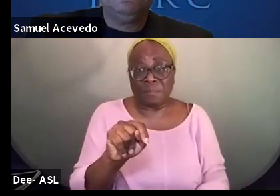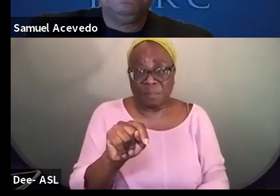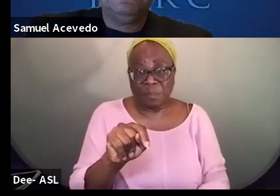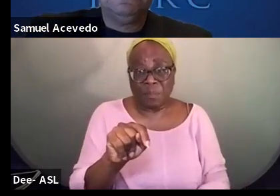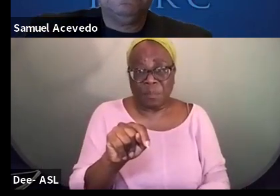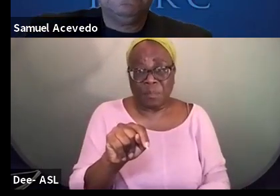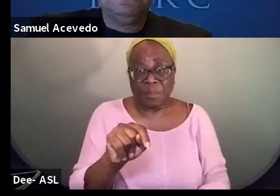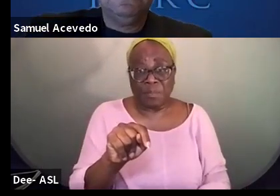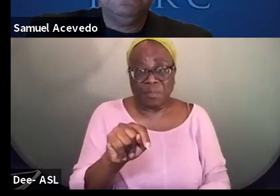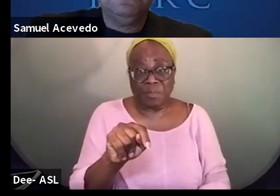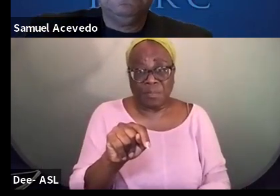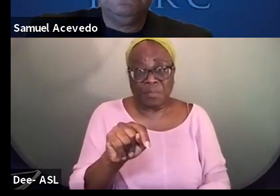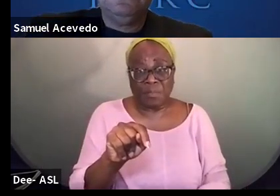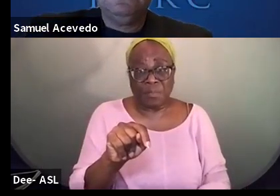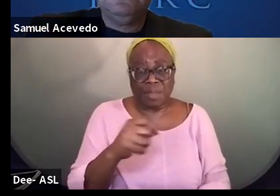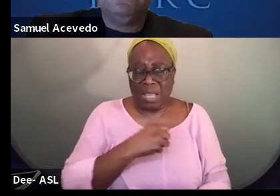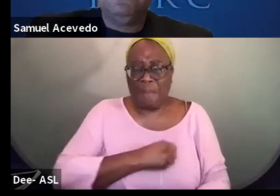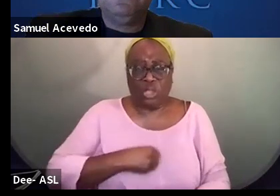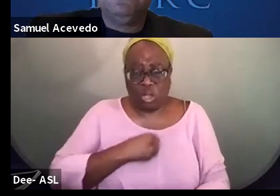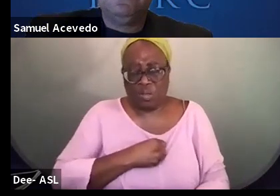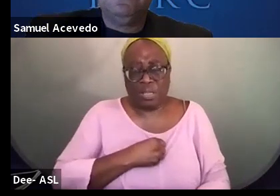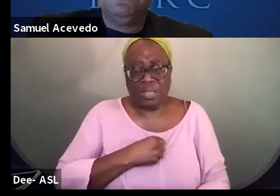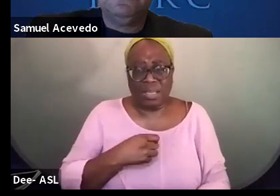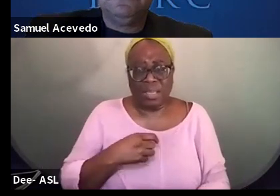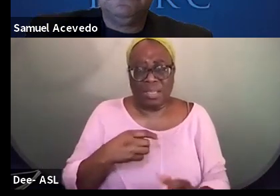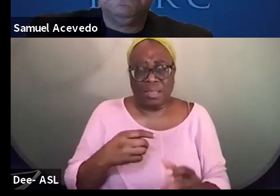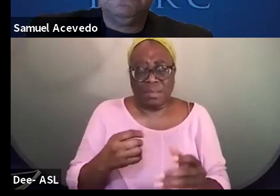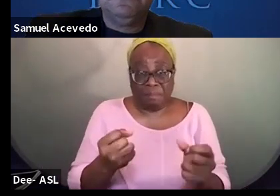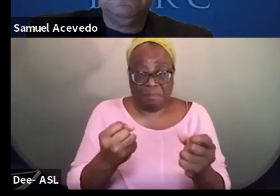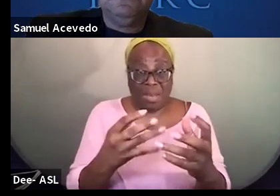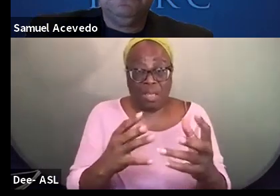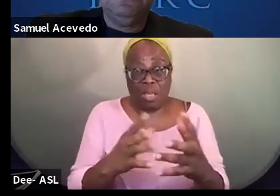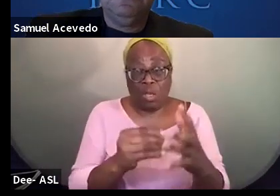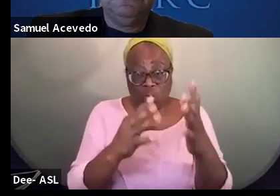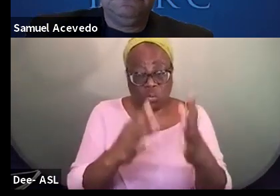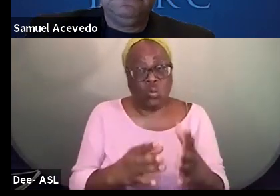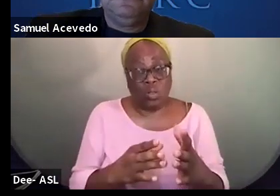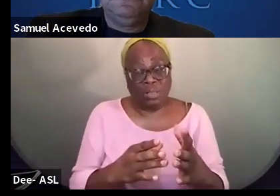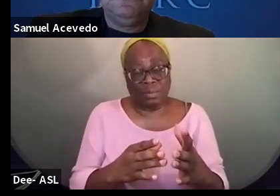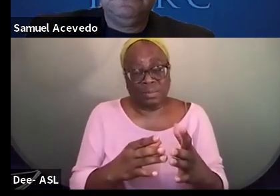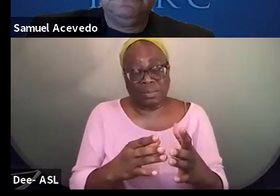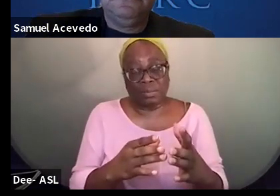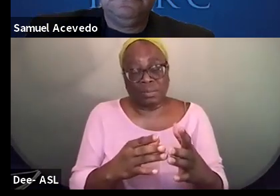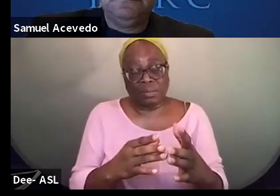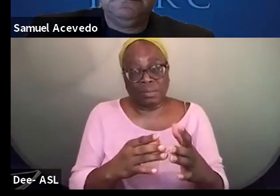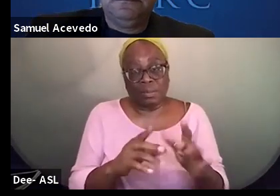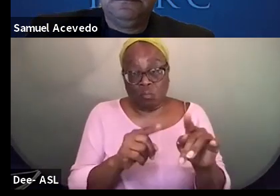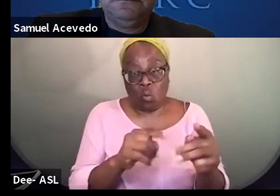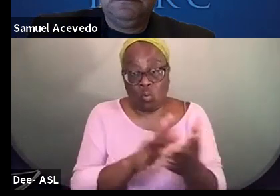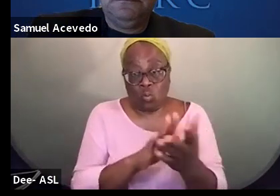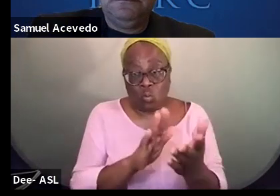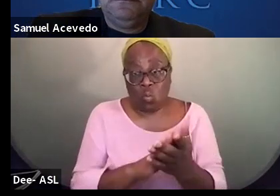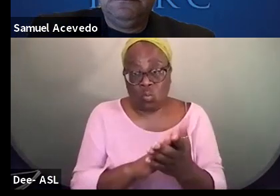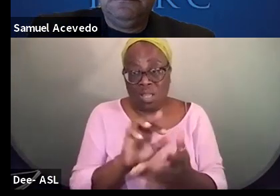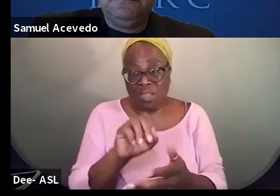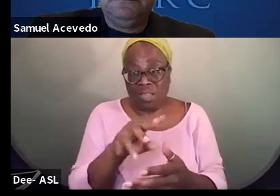I will finish up. I'm sorry, Ms. Parvex, attend schools that are ranked in the bottom 10% of the state. There were even concerns